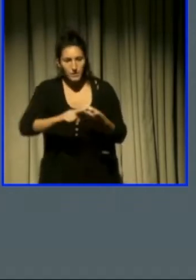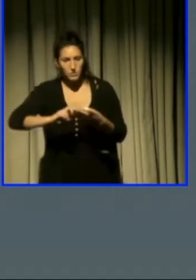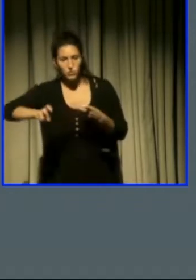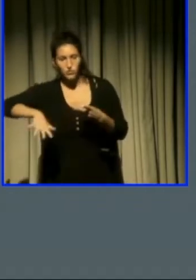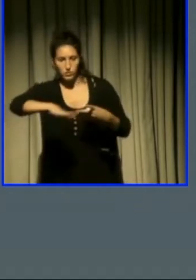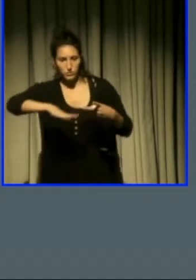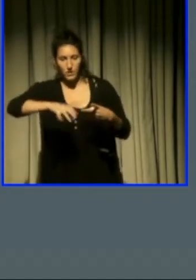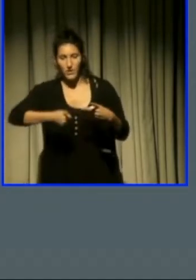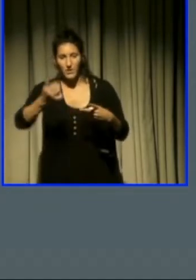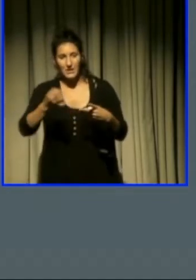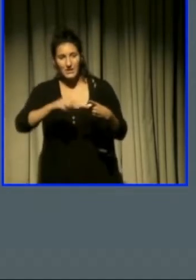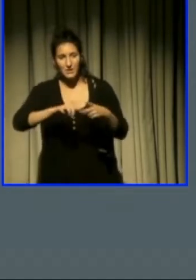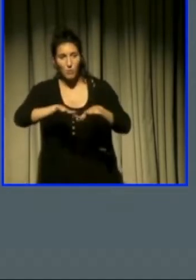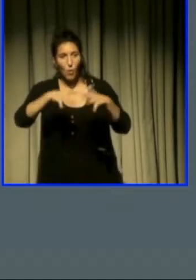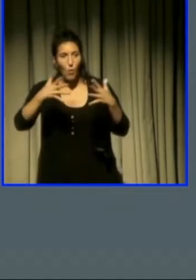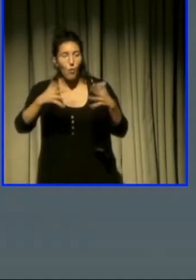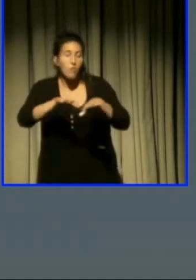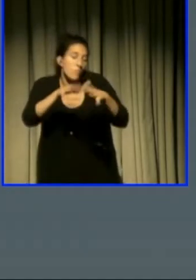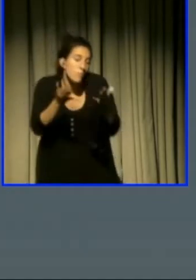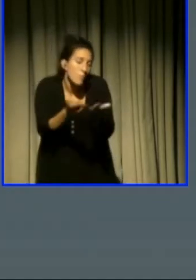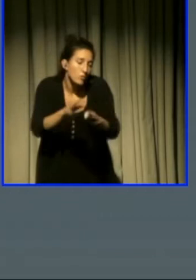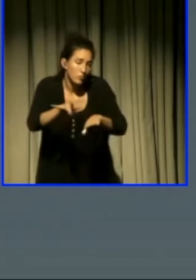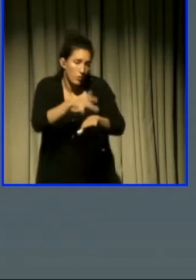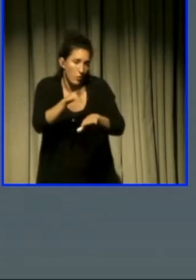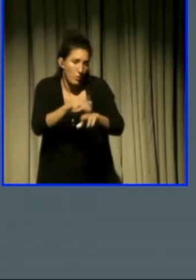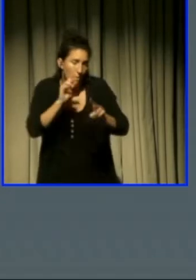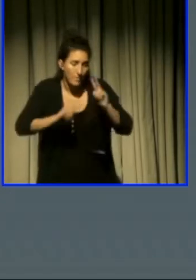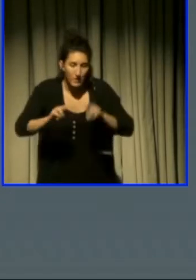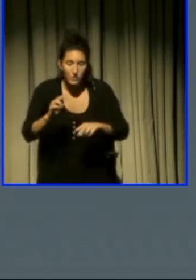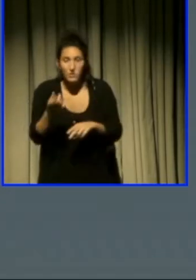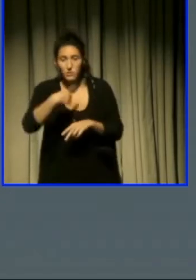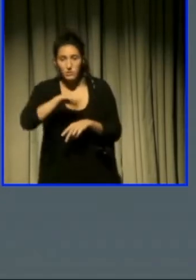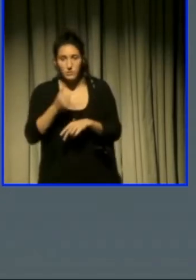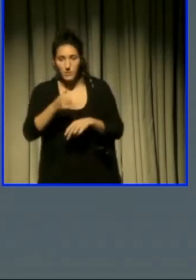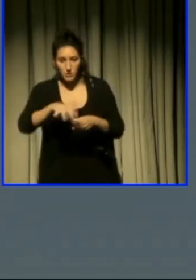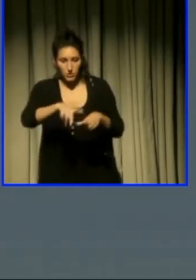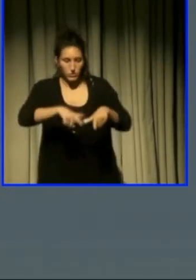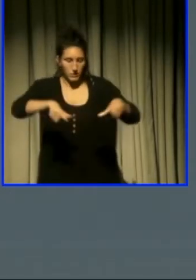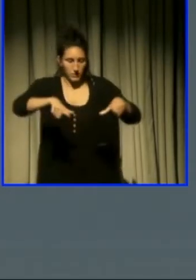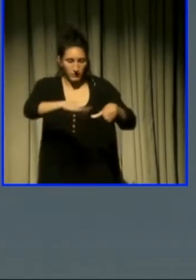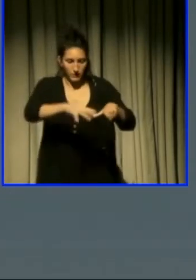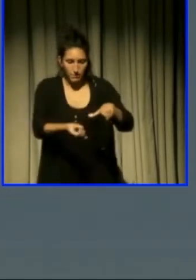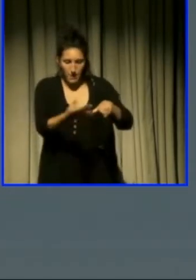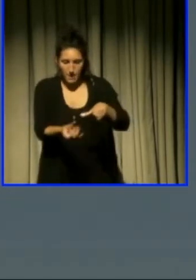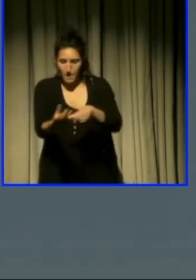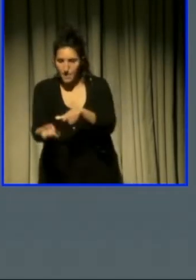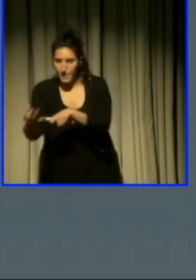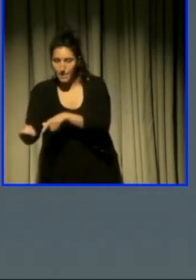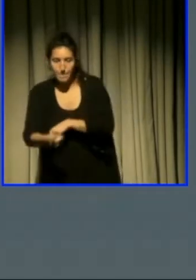starting to see more digital spaces being created, digital real estate being